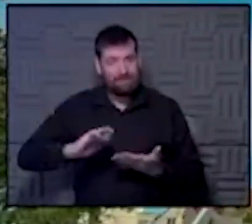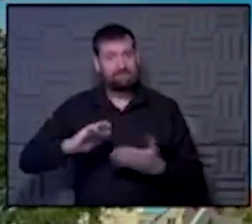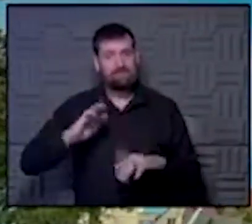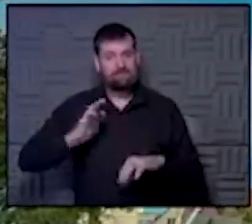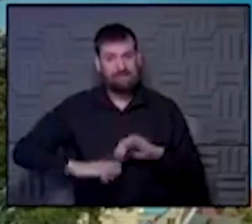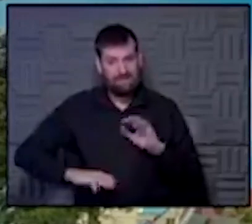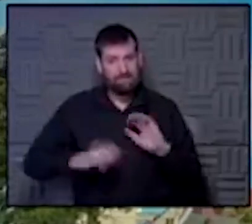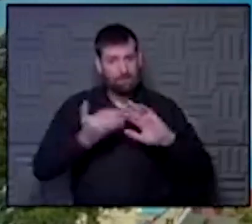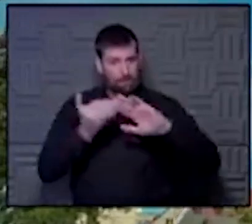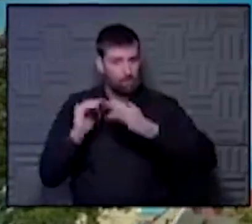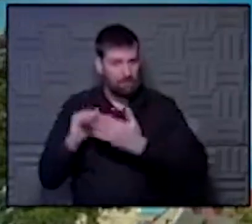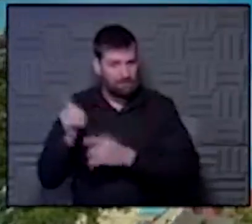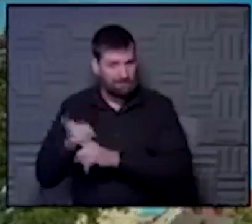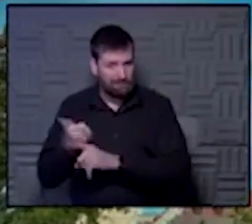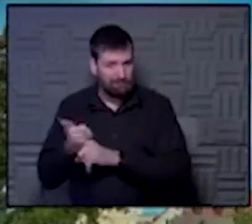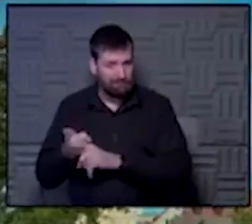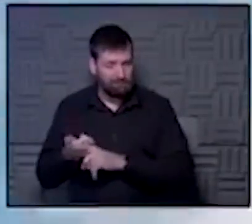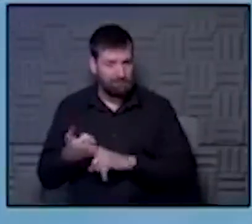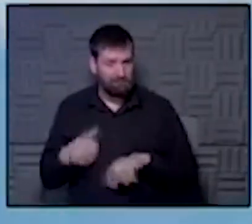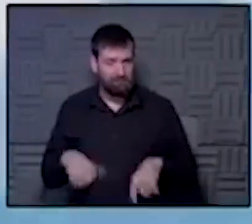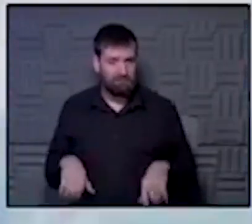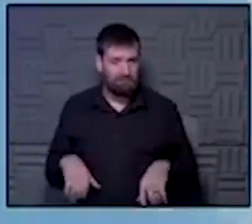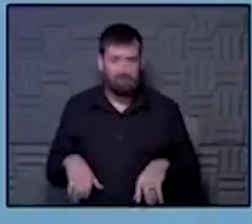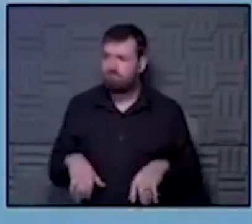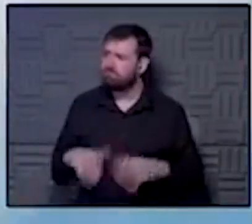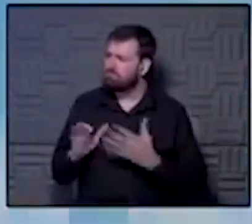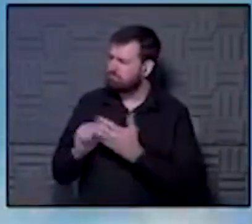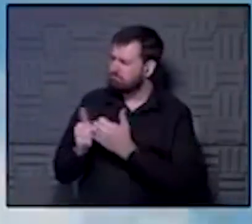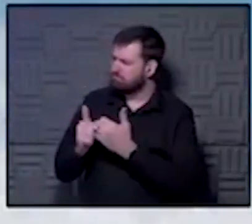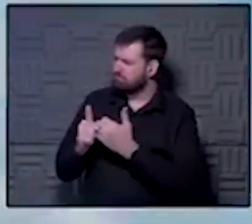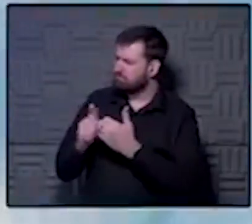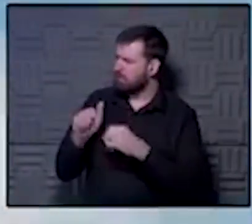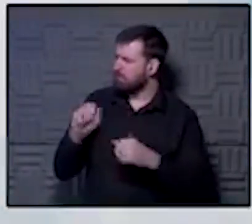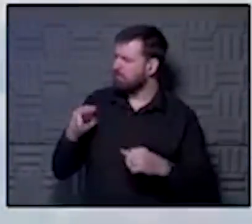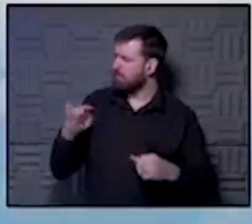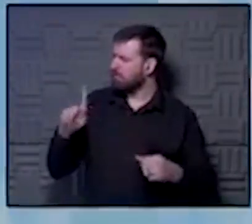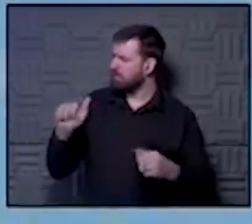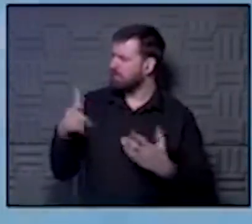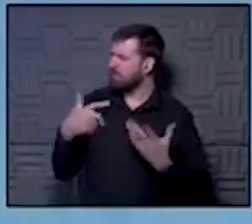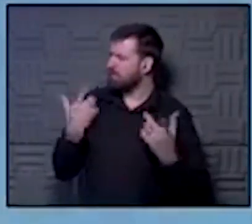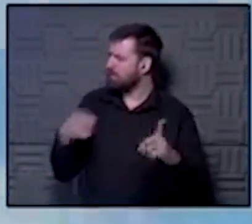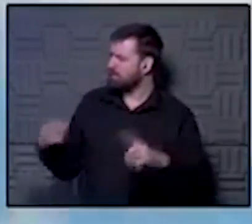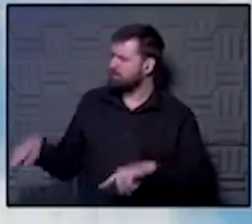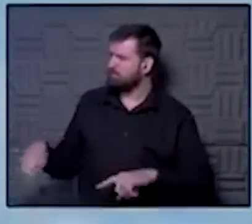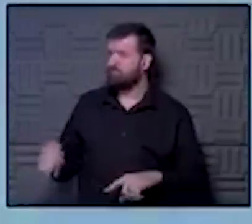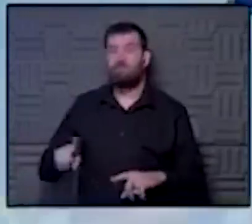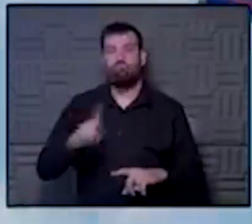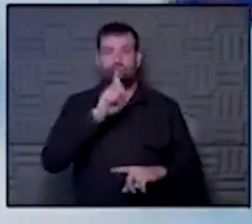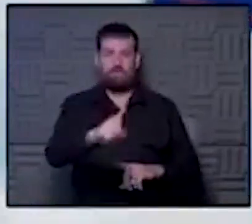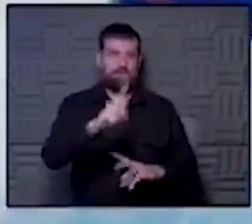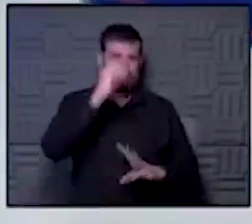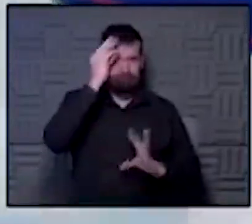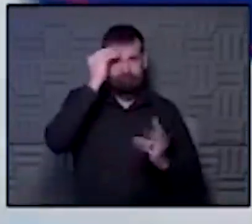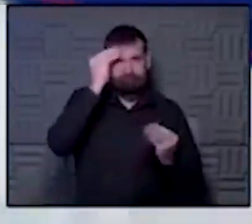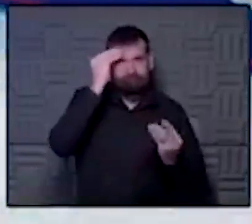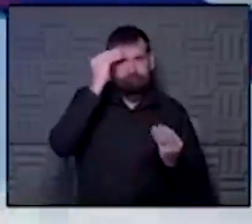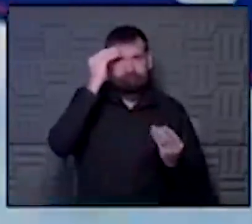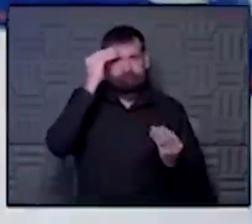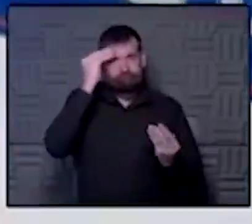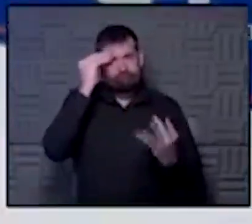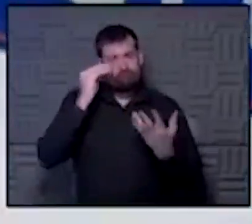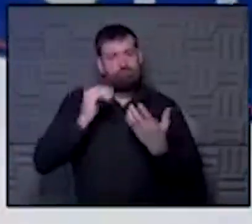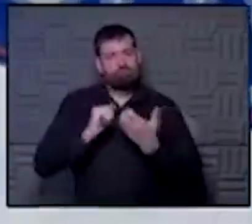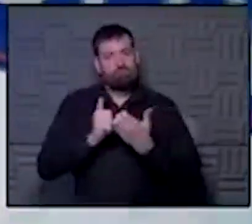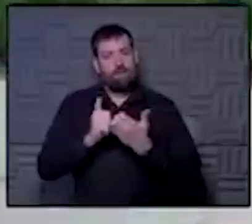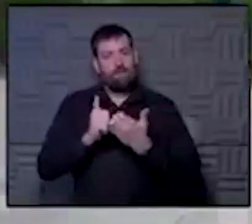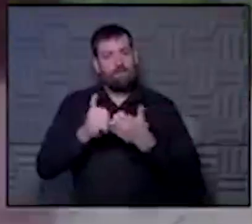in the community. Yep. Tell us about that, Amanda. How do you think how was that done? Well, I think we were really thoughtful in how